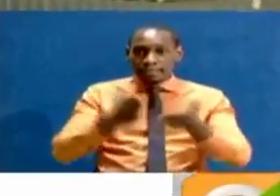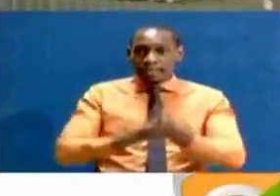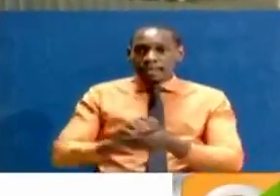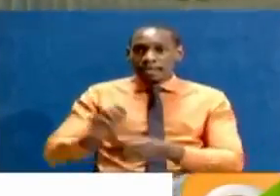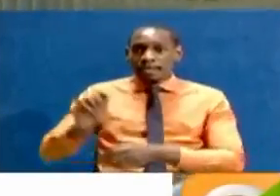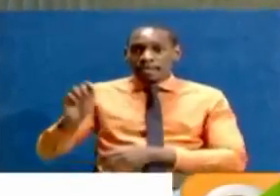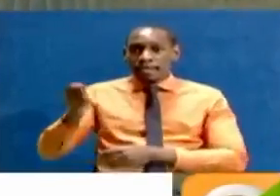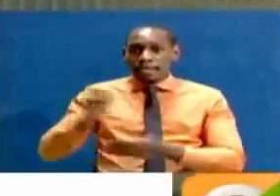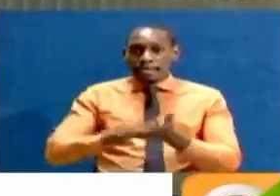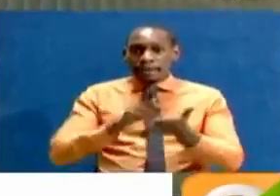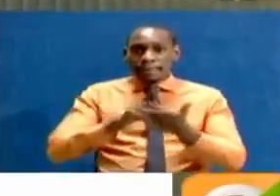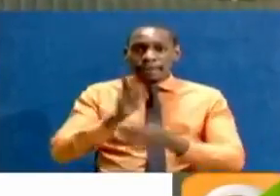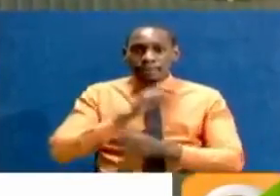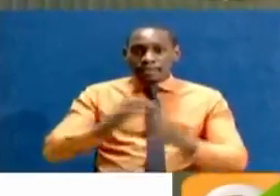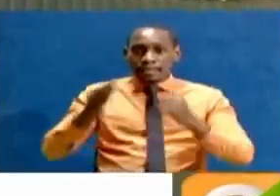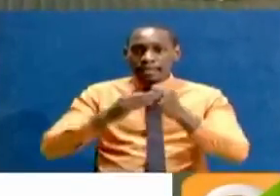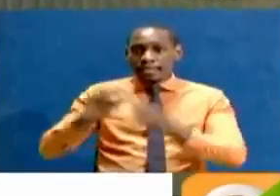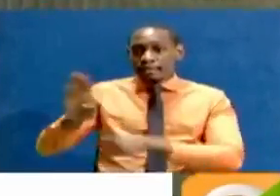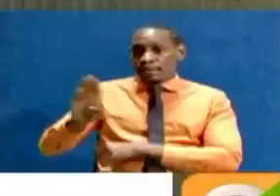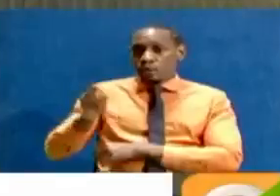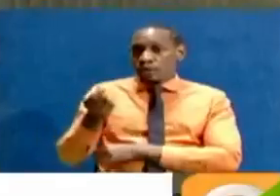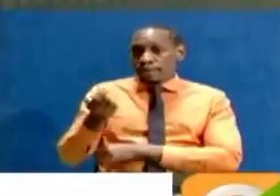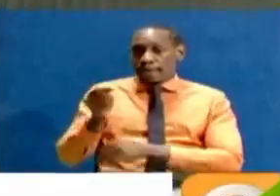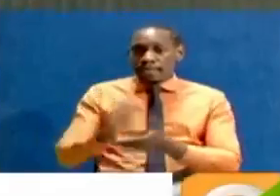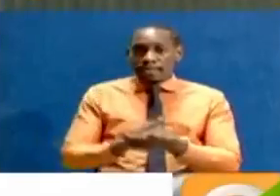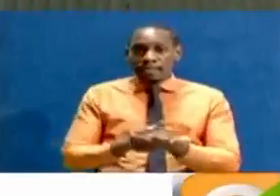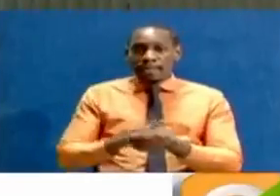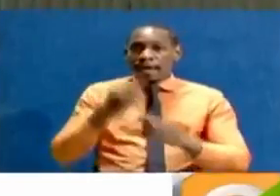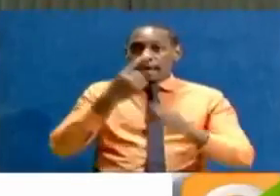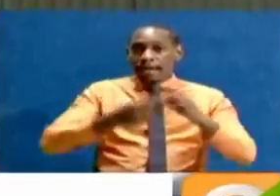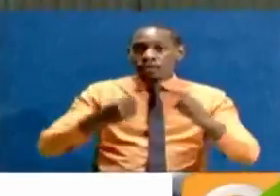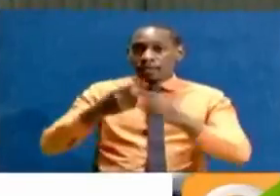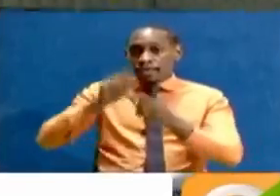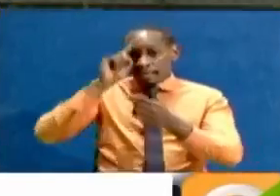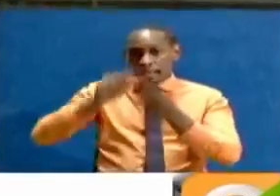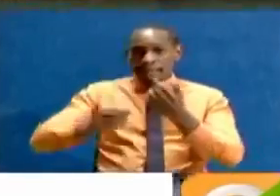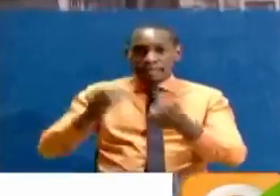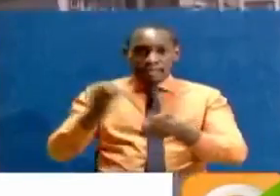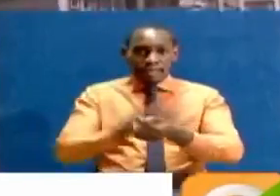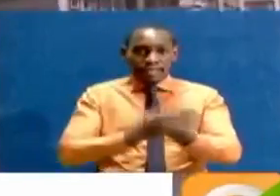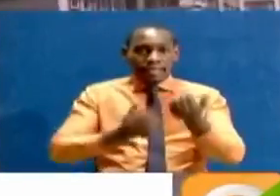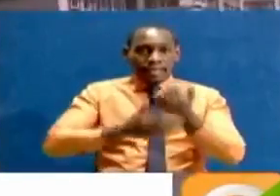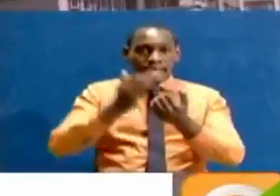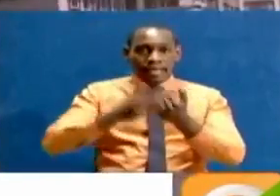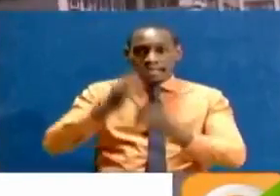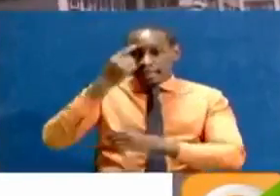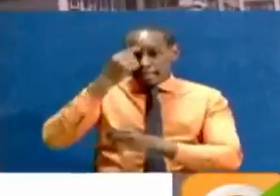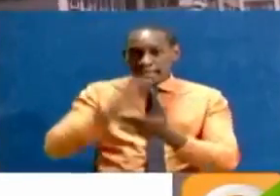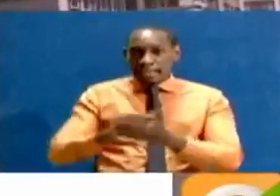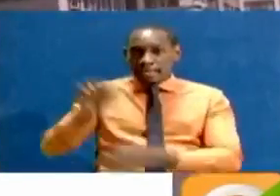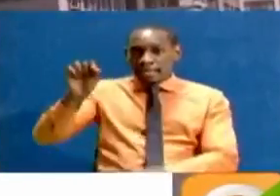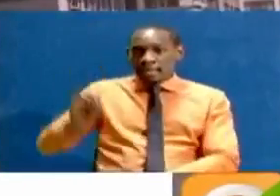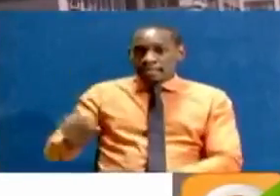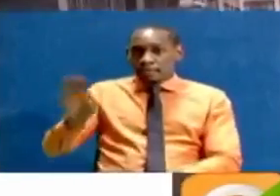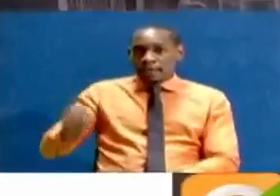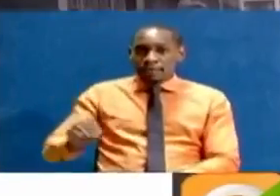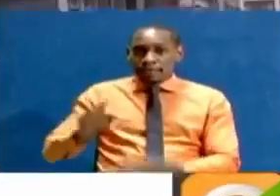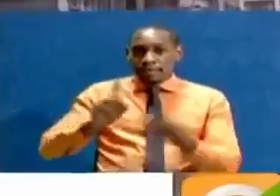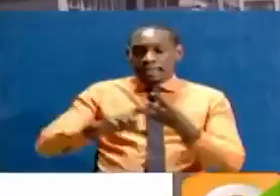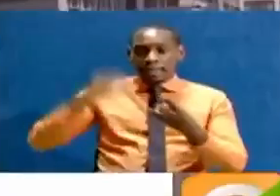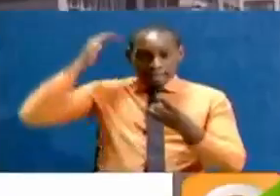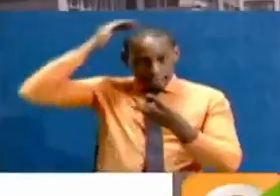Kenyans spend 8 billion Kenya shillings annually seeking cancer treatment in India, South Africa, and Dubai.